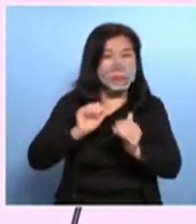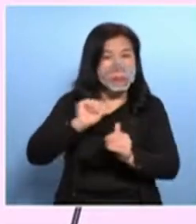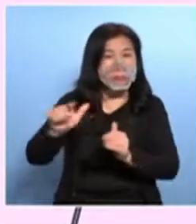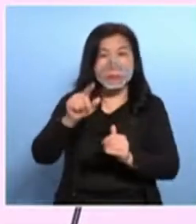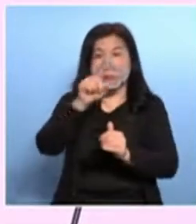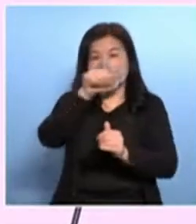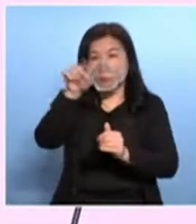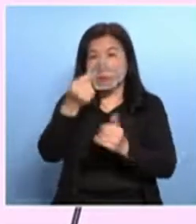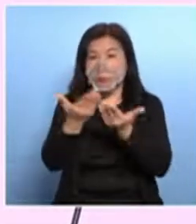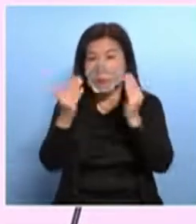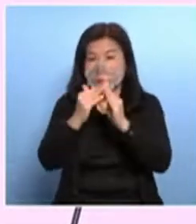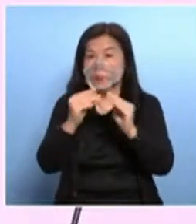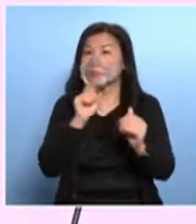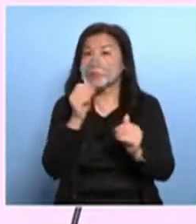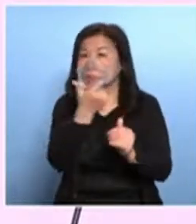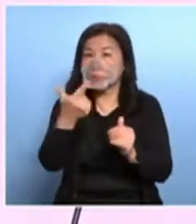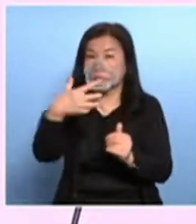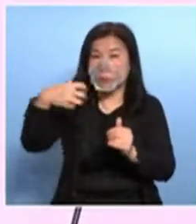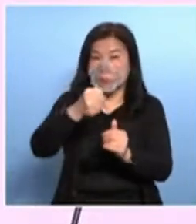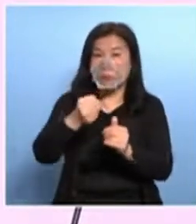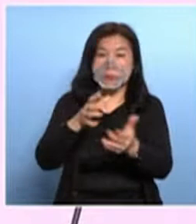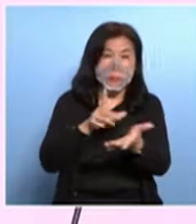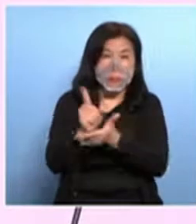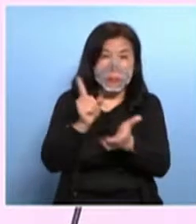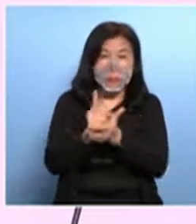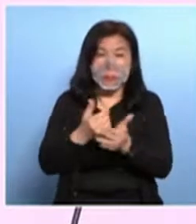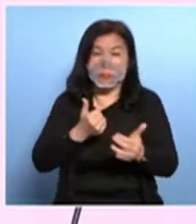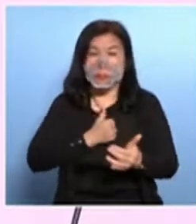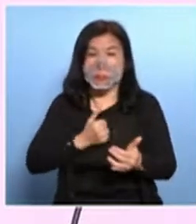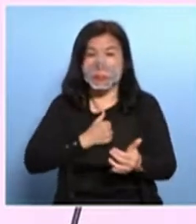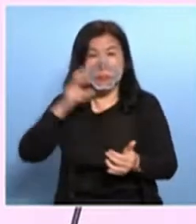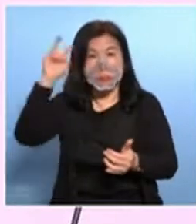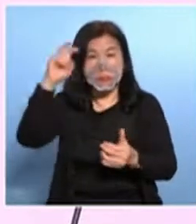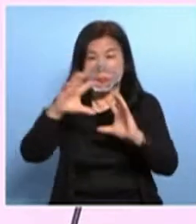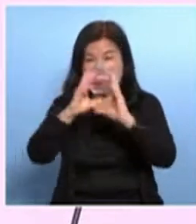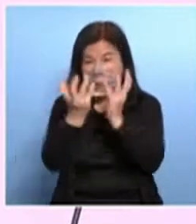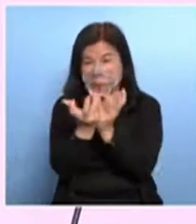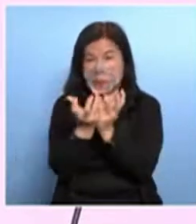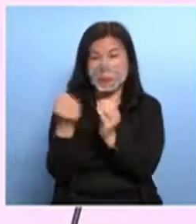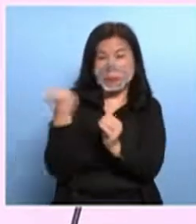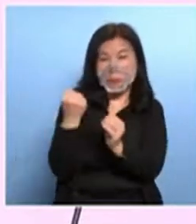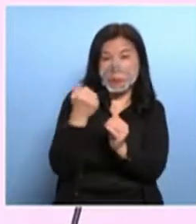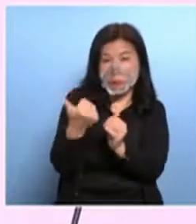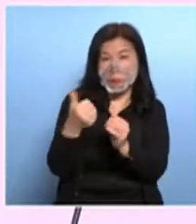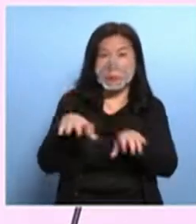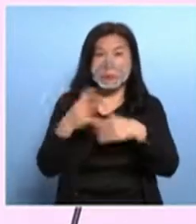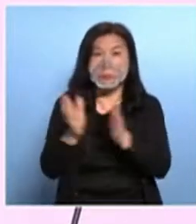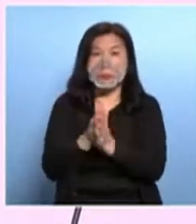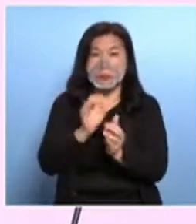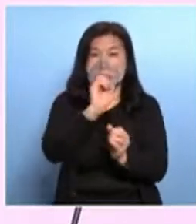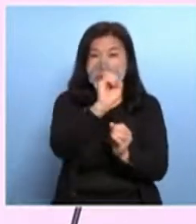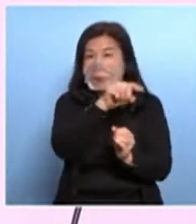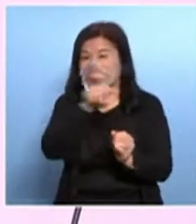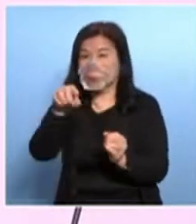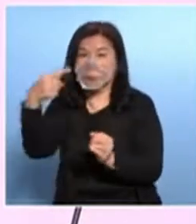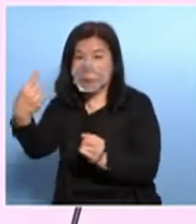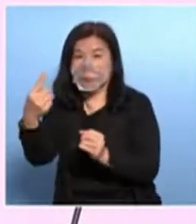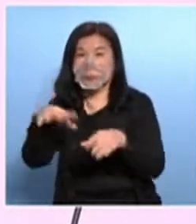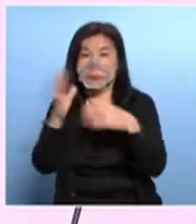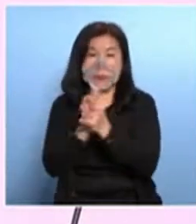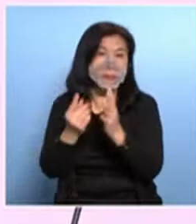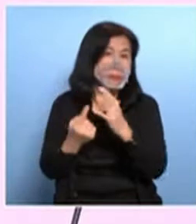research capabilities in life and health sciences. There are a number of renowned scholars in local universities whose R&D teams display